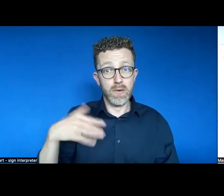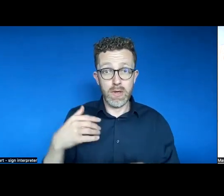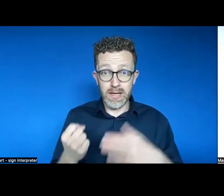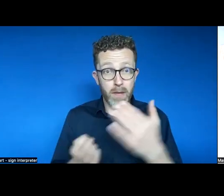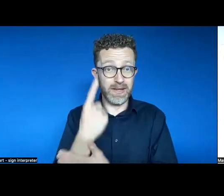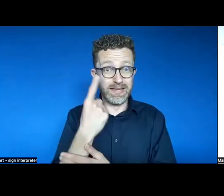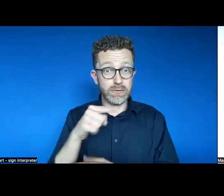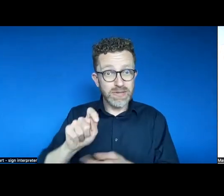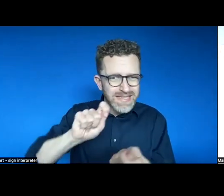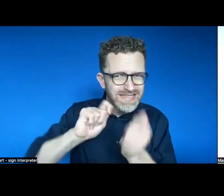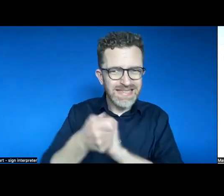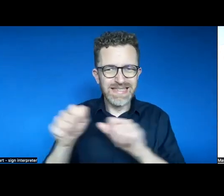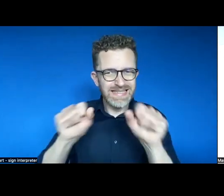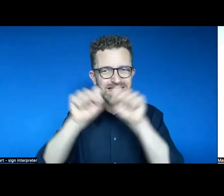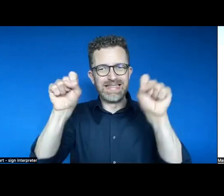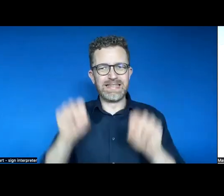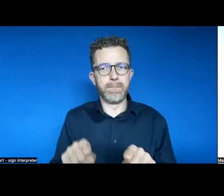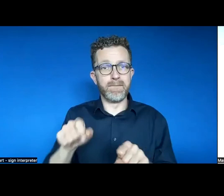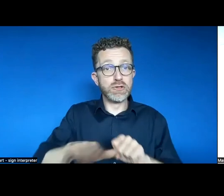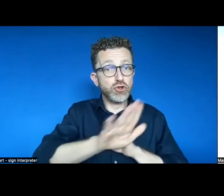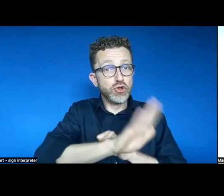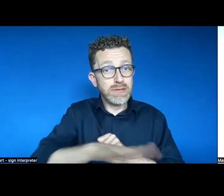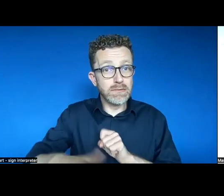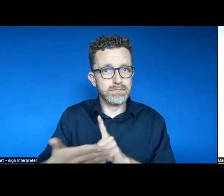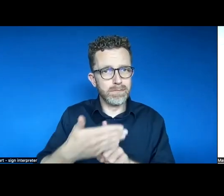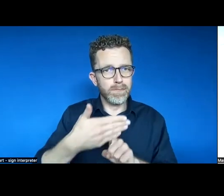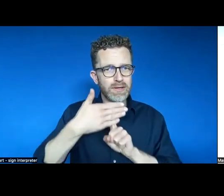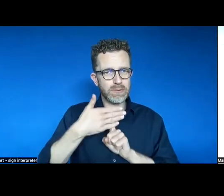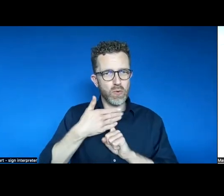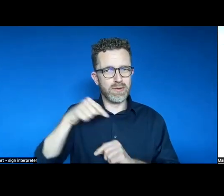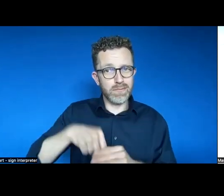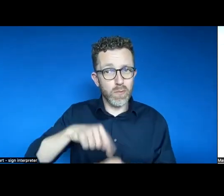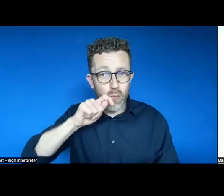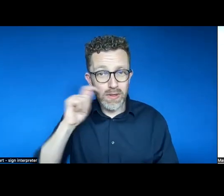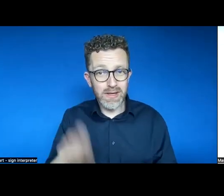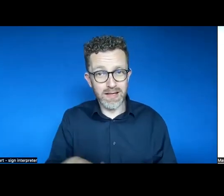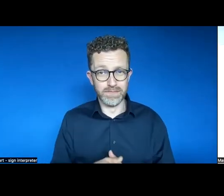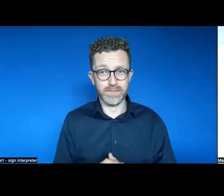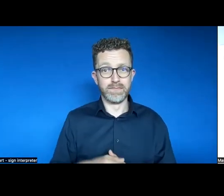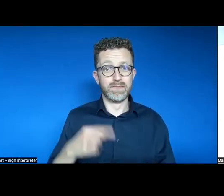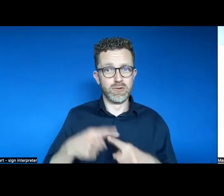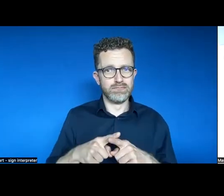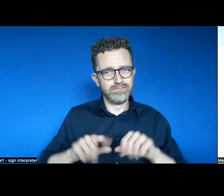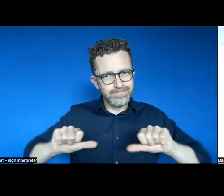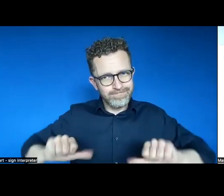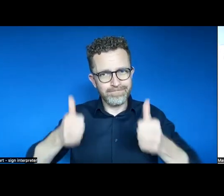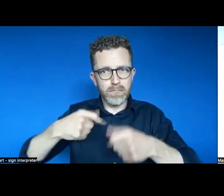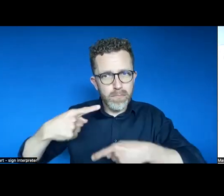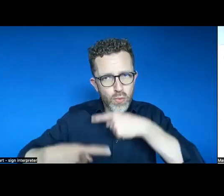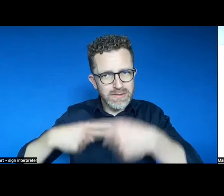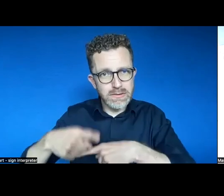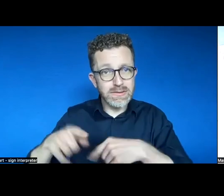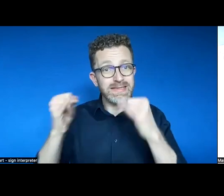of deinstitutionalization and family care system in Ukraine. And we need to use this chance